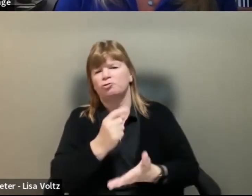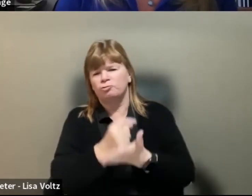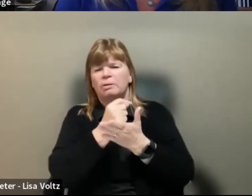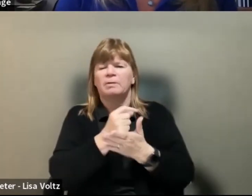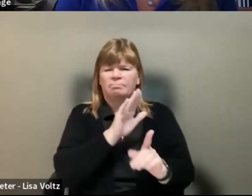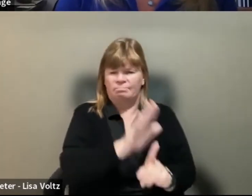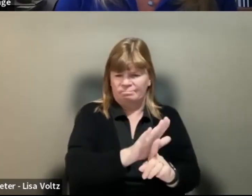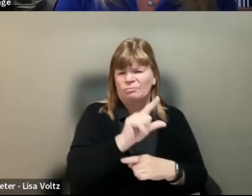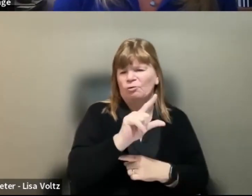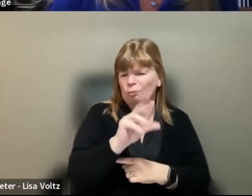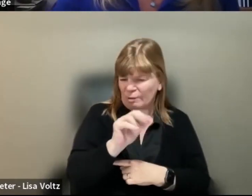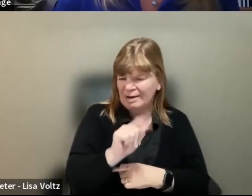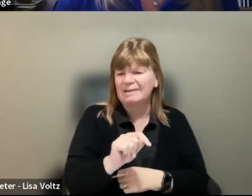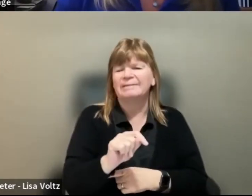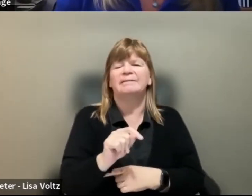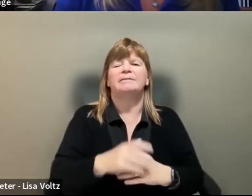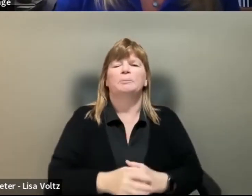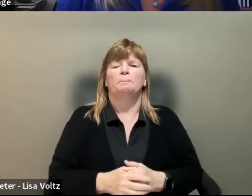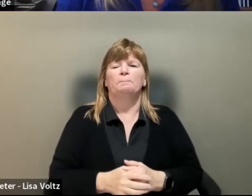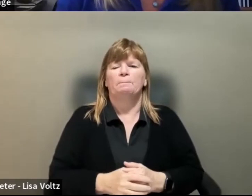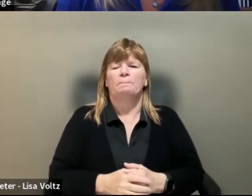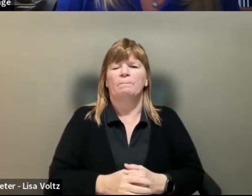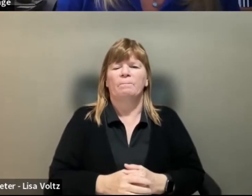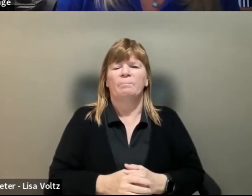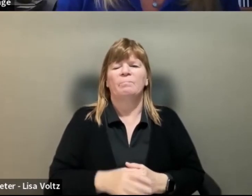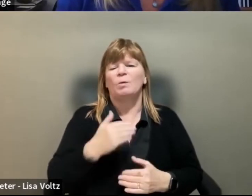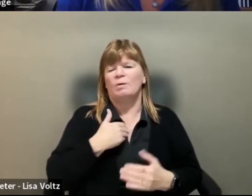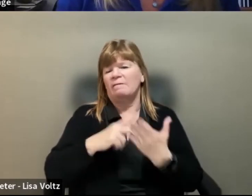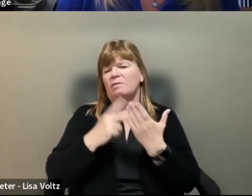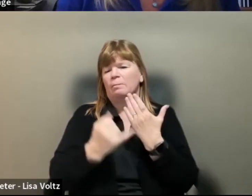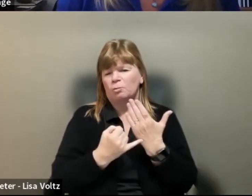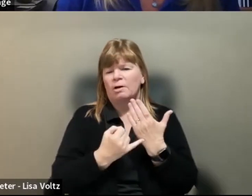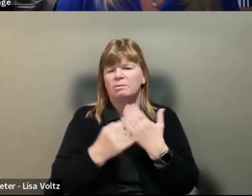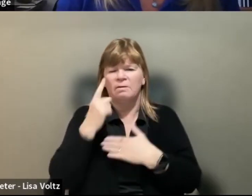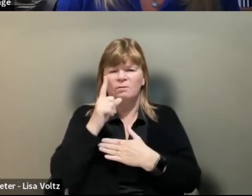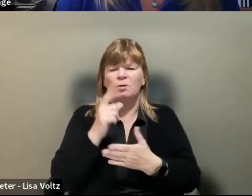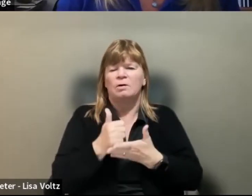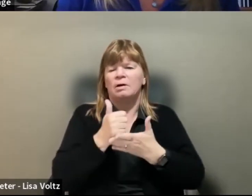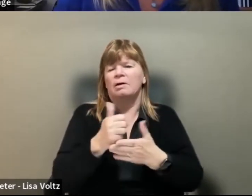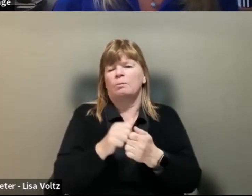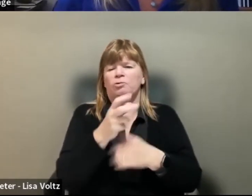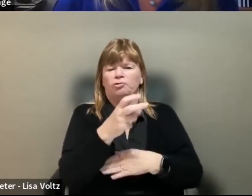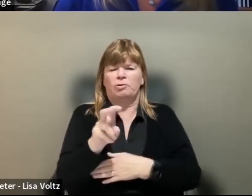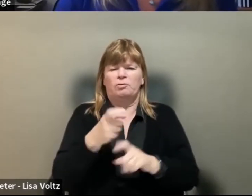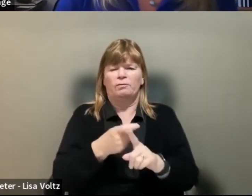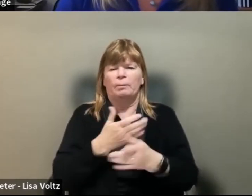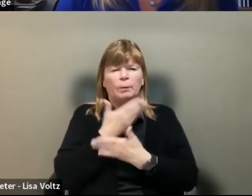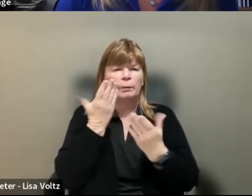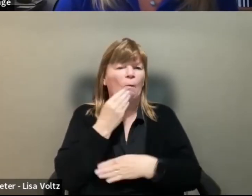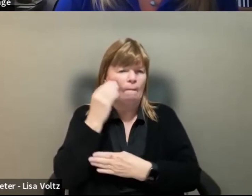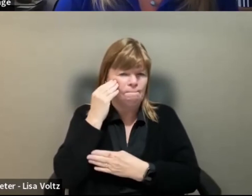There are projects for assistance in transition from homelessness, which is called a PATH